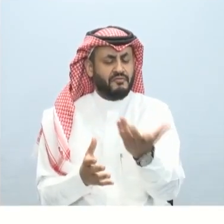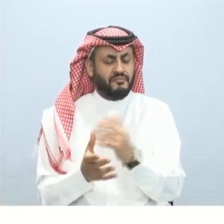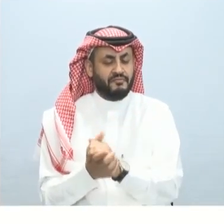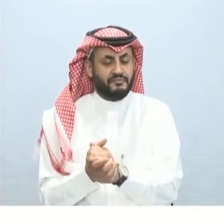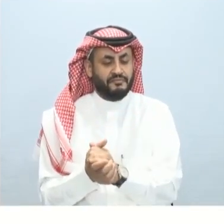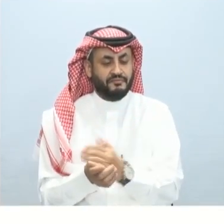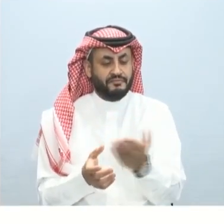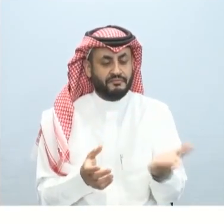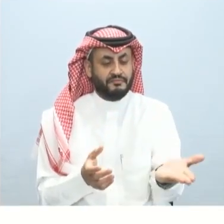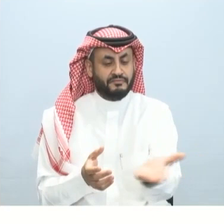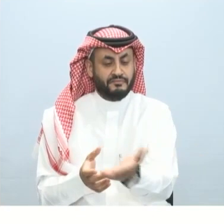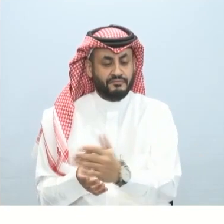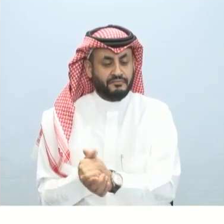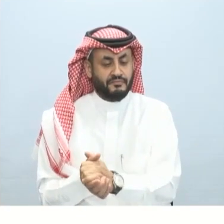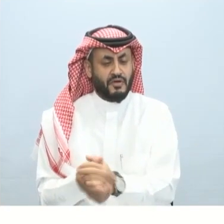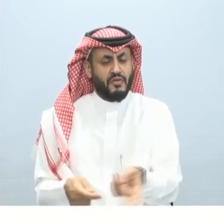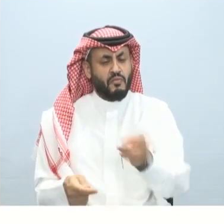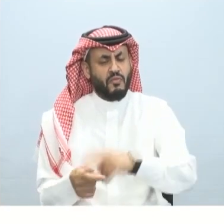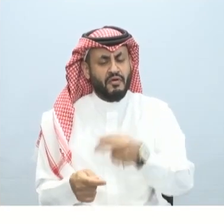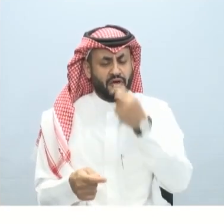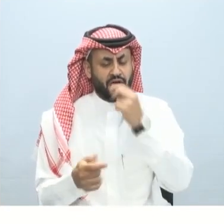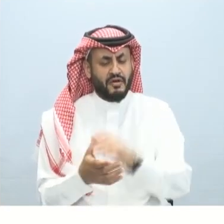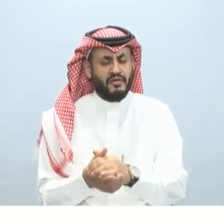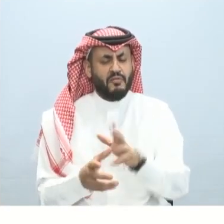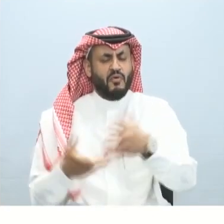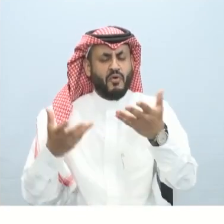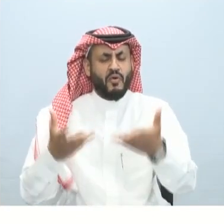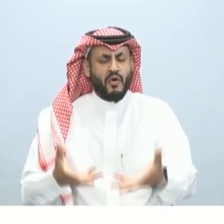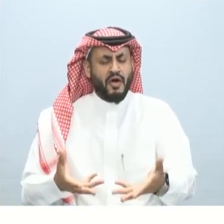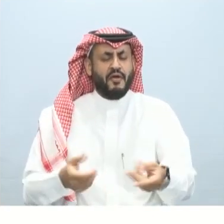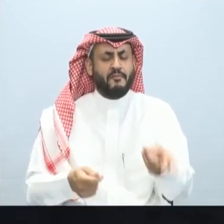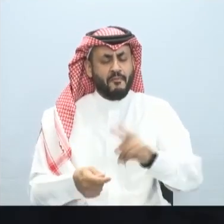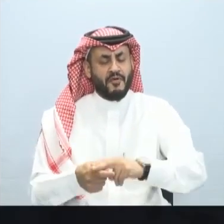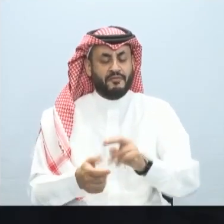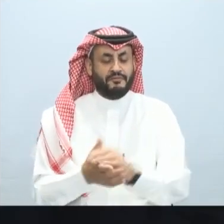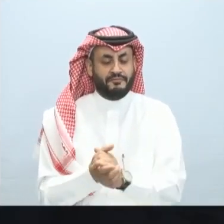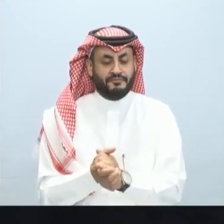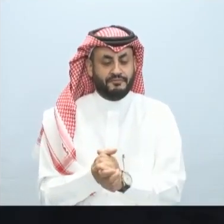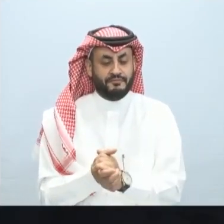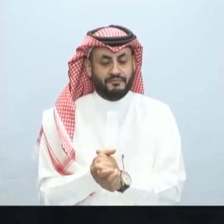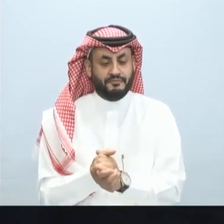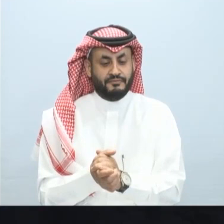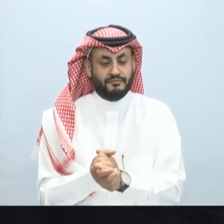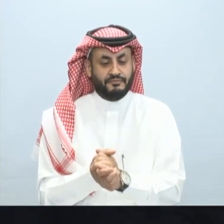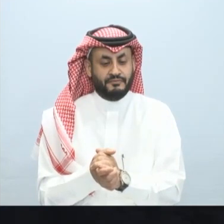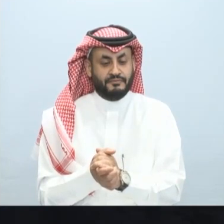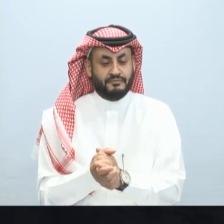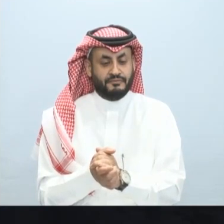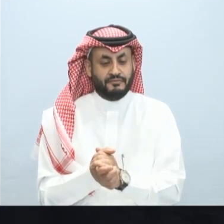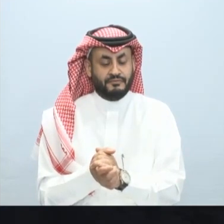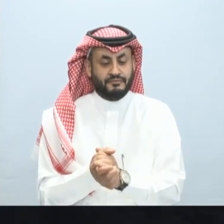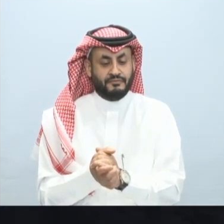example, the more you eat, the heavier you get. Now we know that more is used